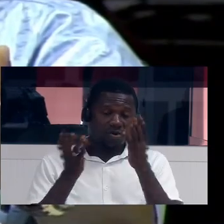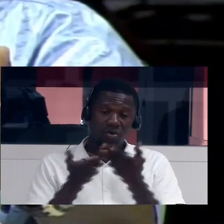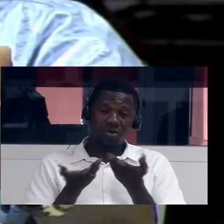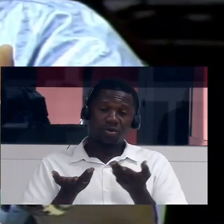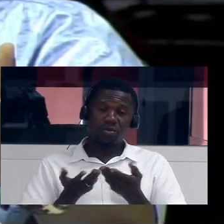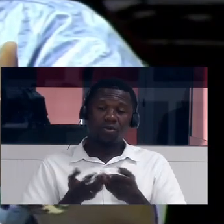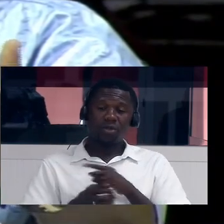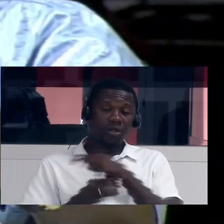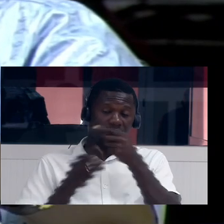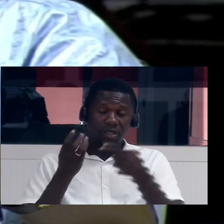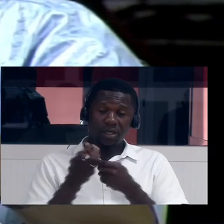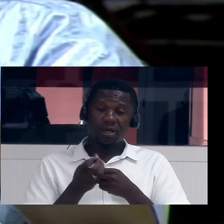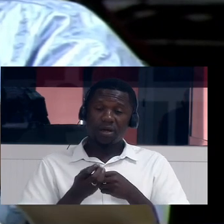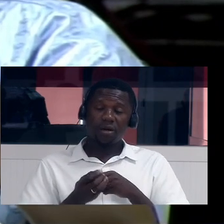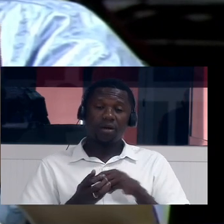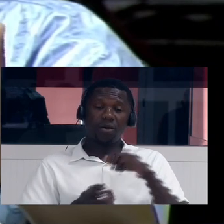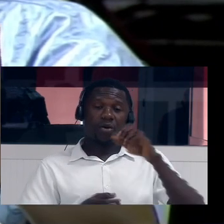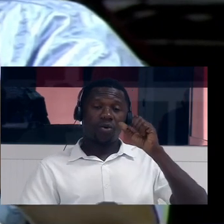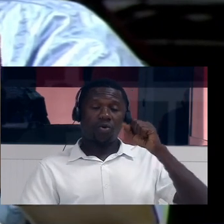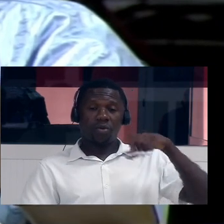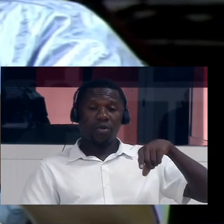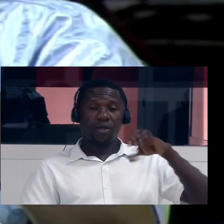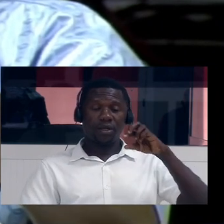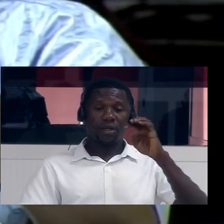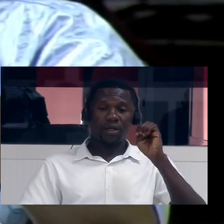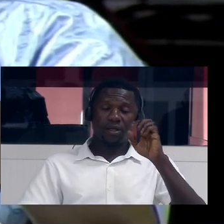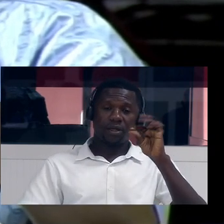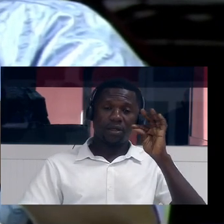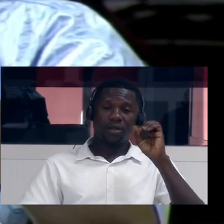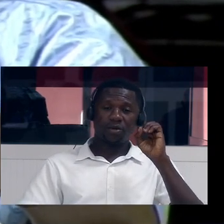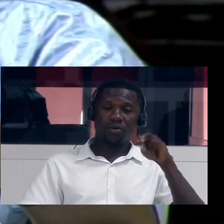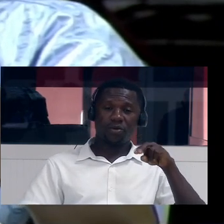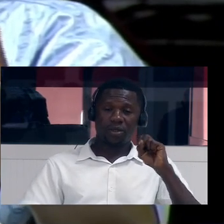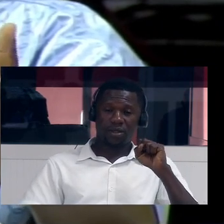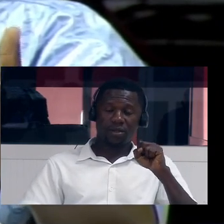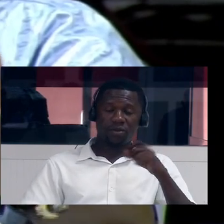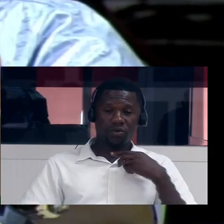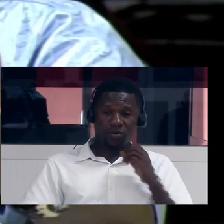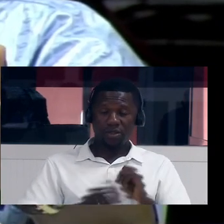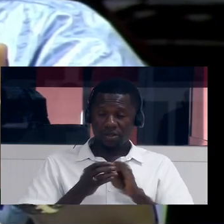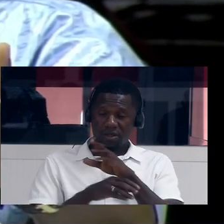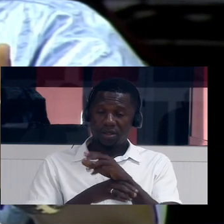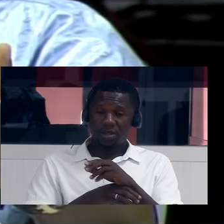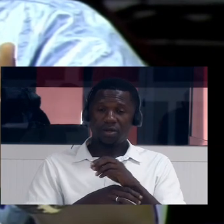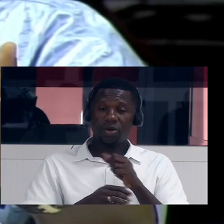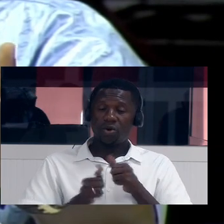Yeah. And you issuing operational orders in the name of the police